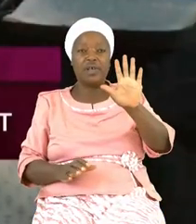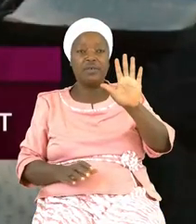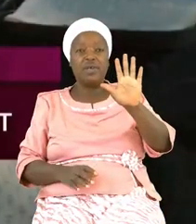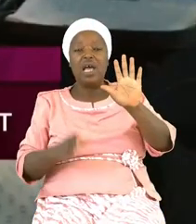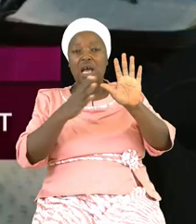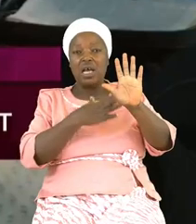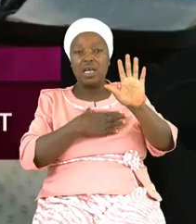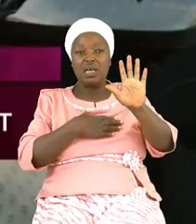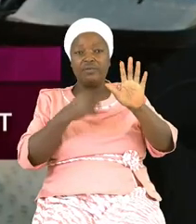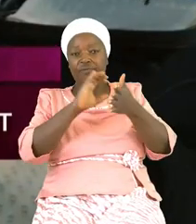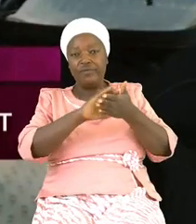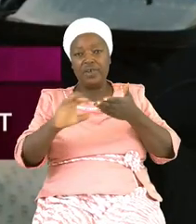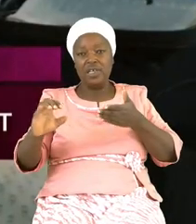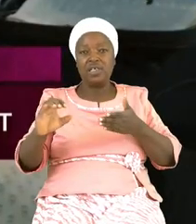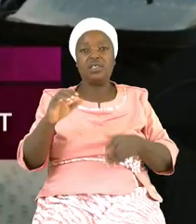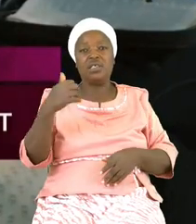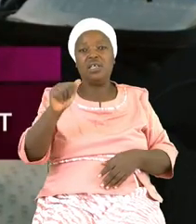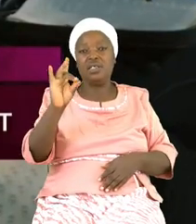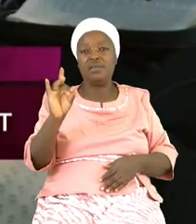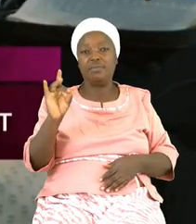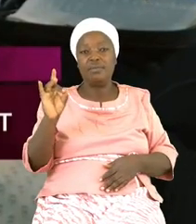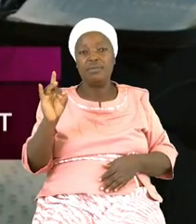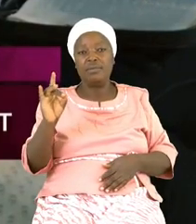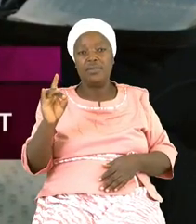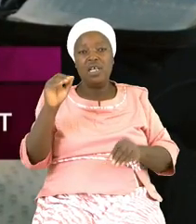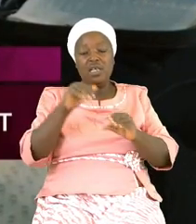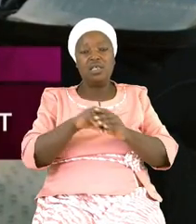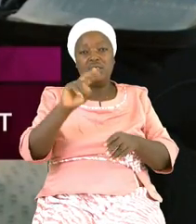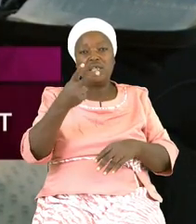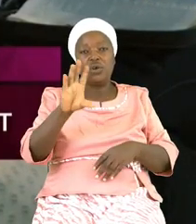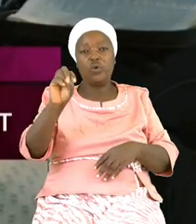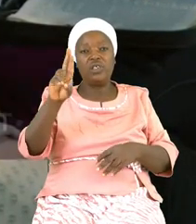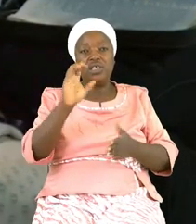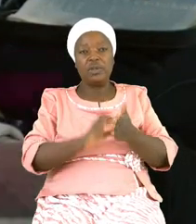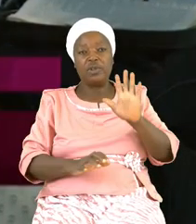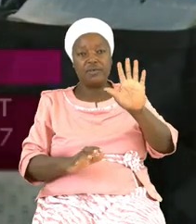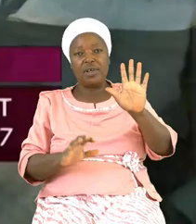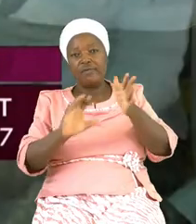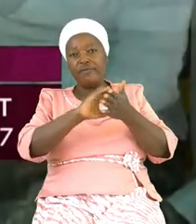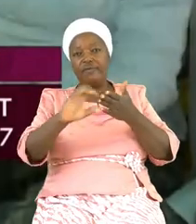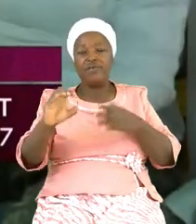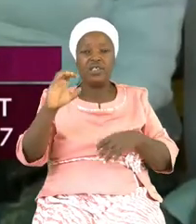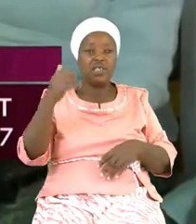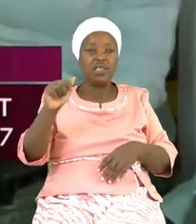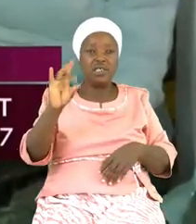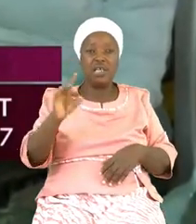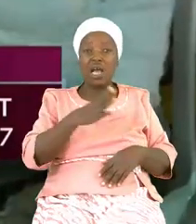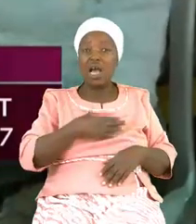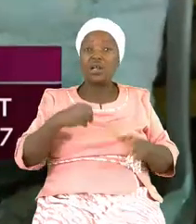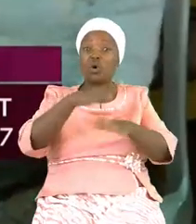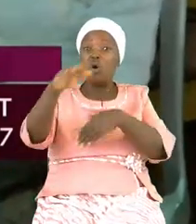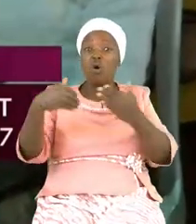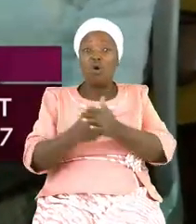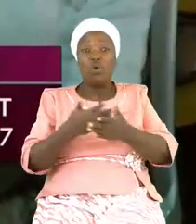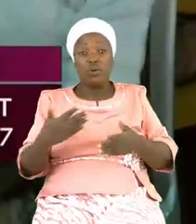at verse 18. In 2 Corinthians chapter 5, verse 18, and all things are